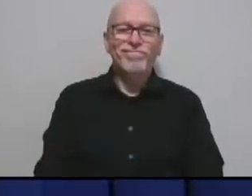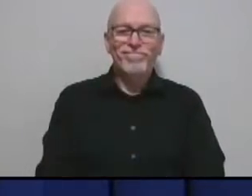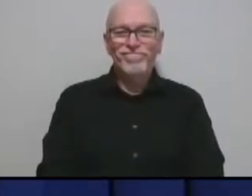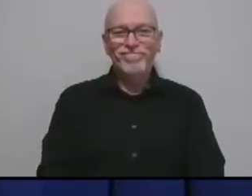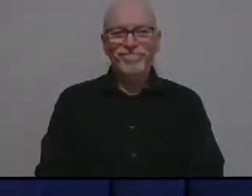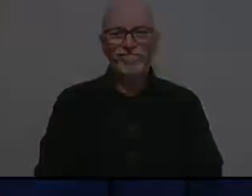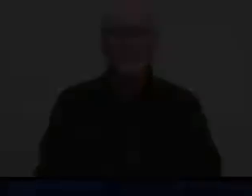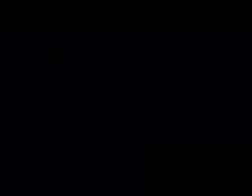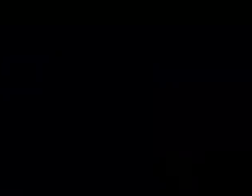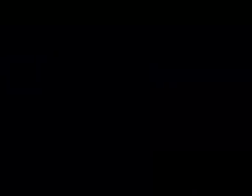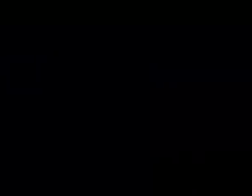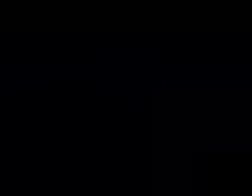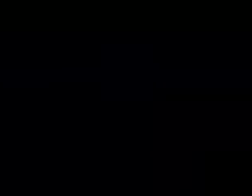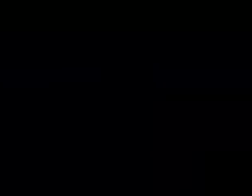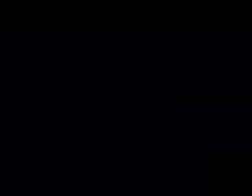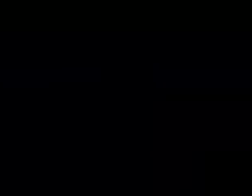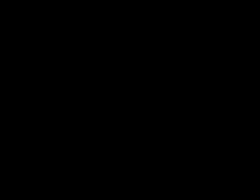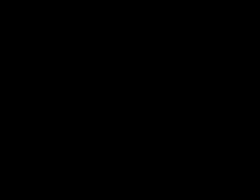microphone.